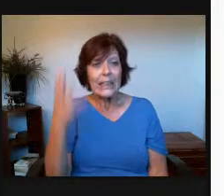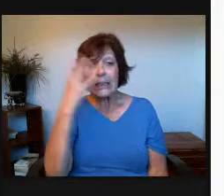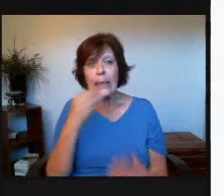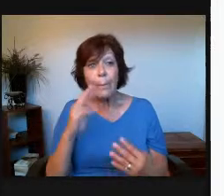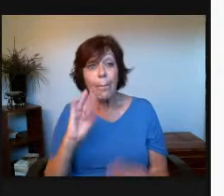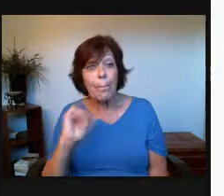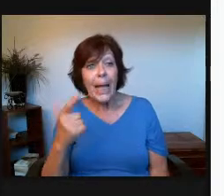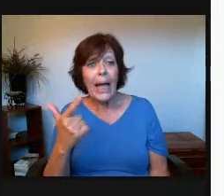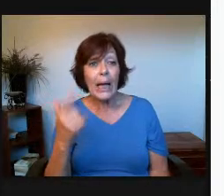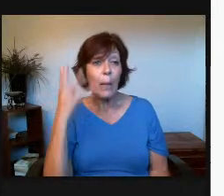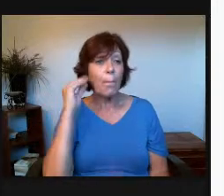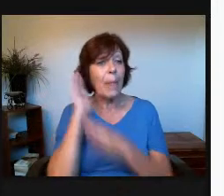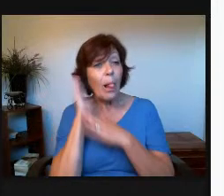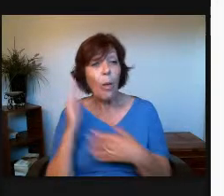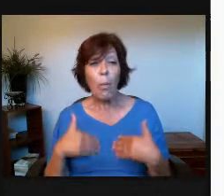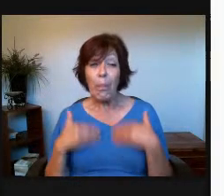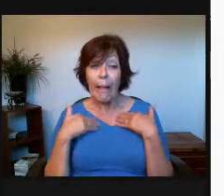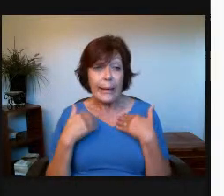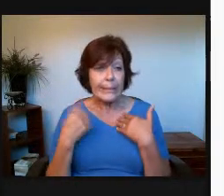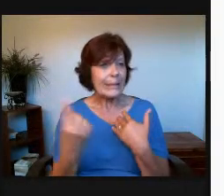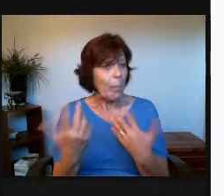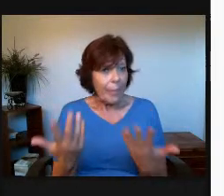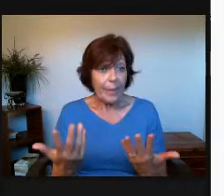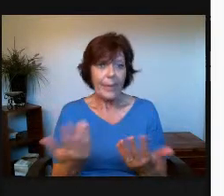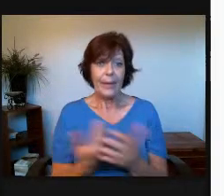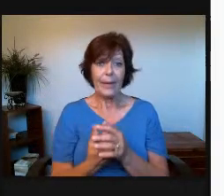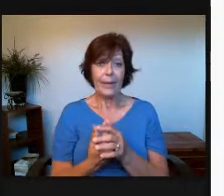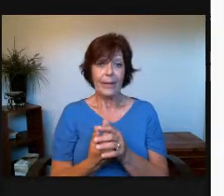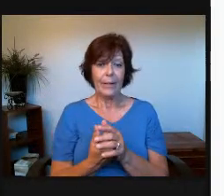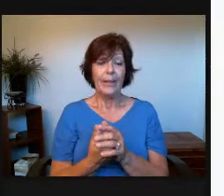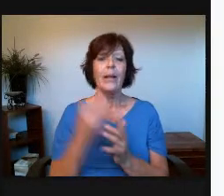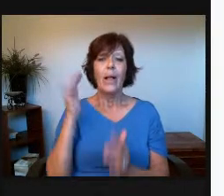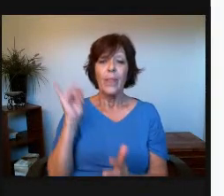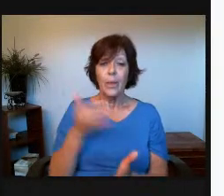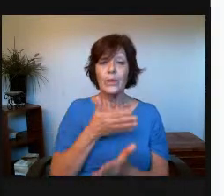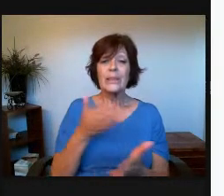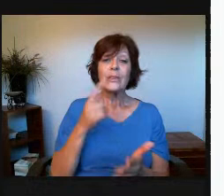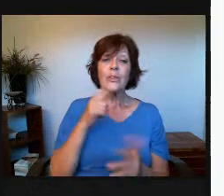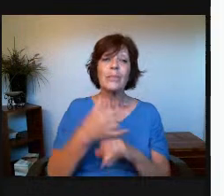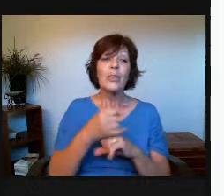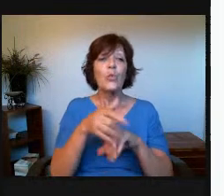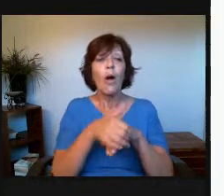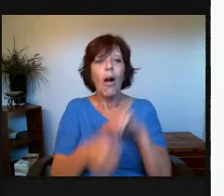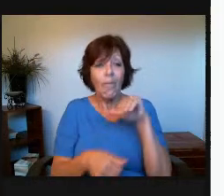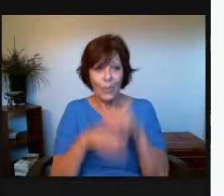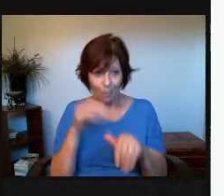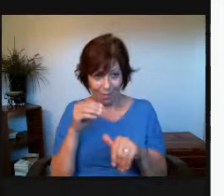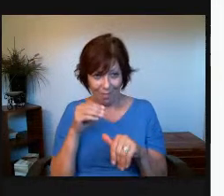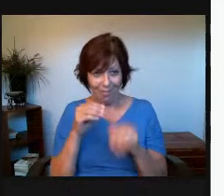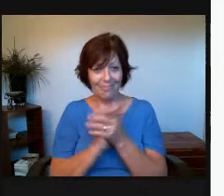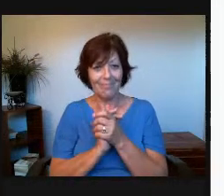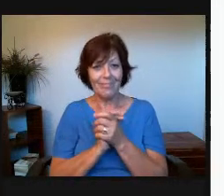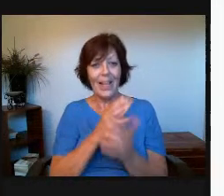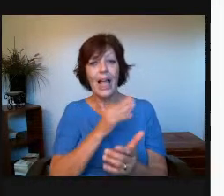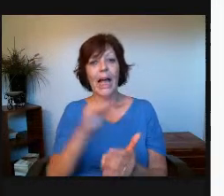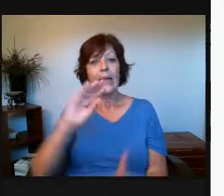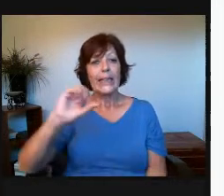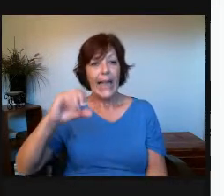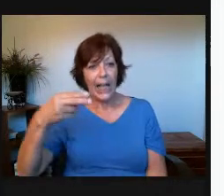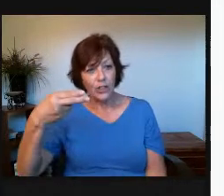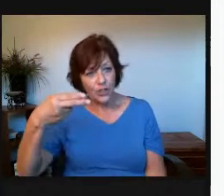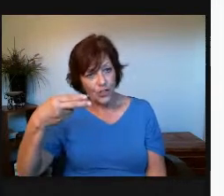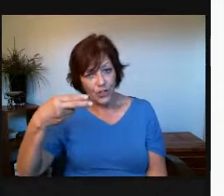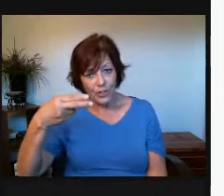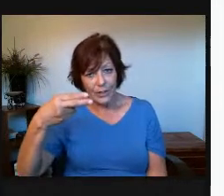a pillow, a blanket, whatever it is, again, those items of comfort. And cash,